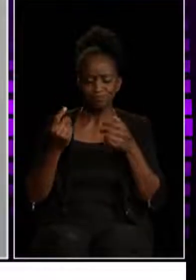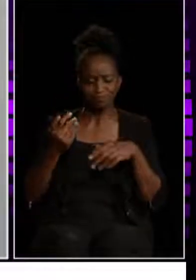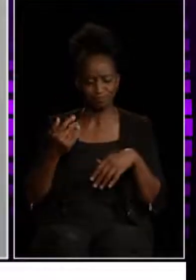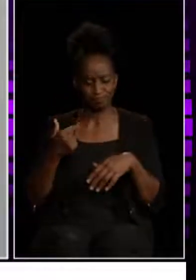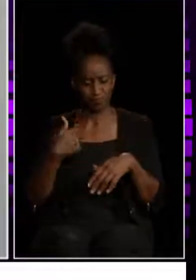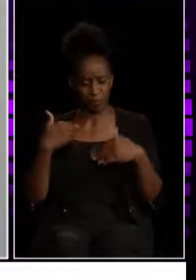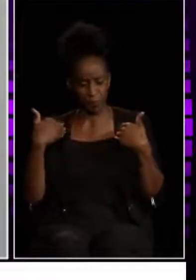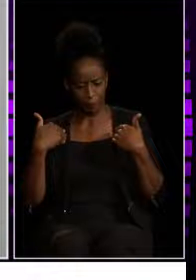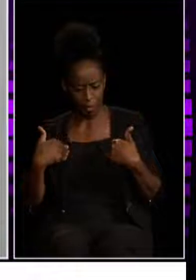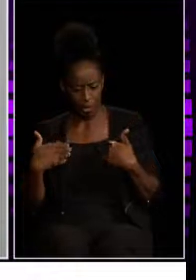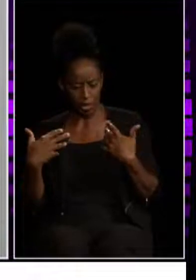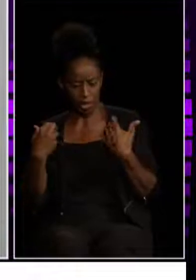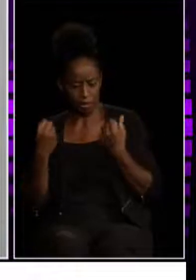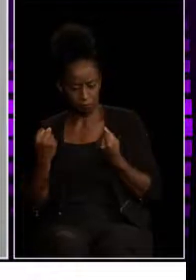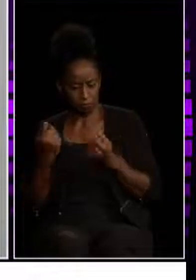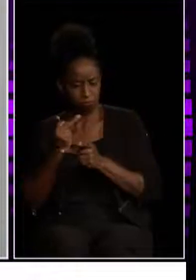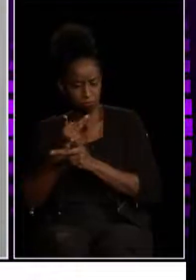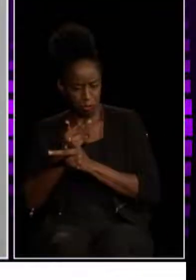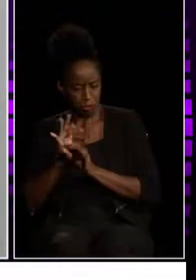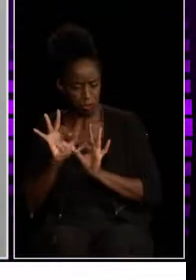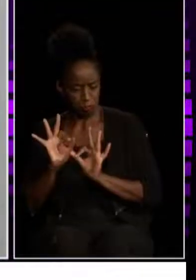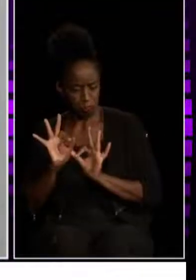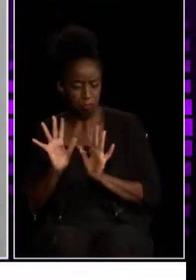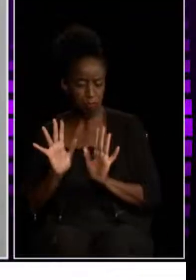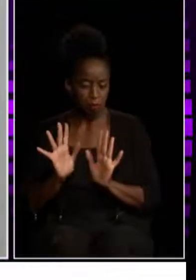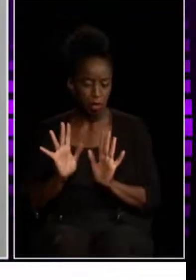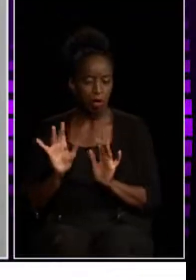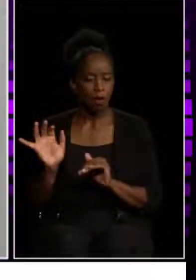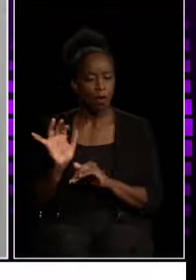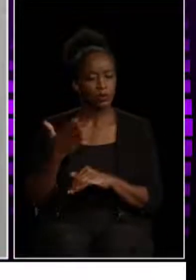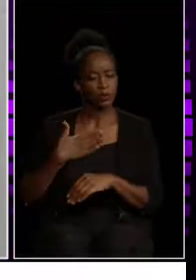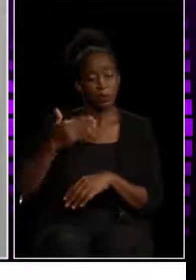there are changes in their mental health and seeking help.